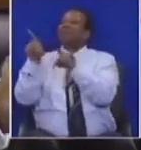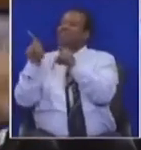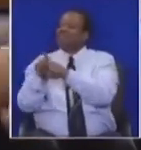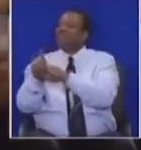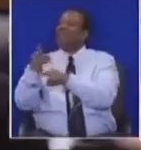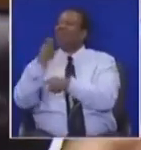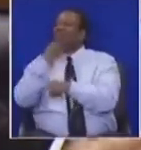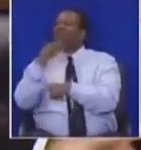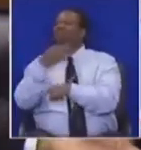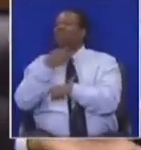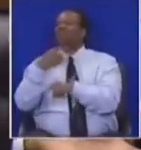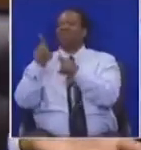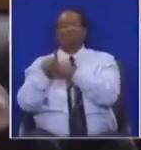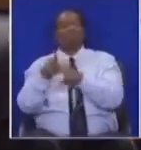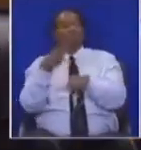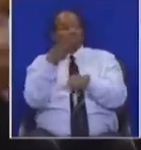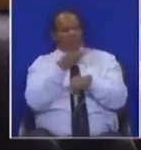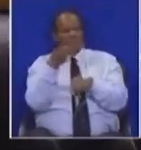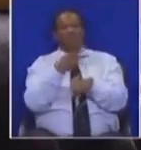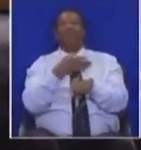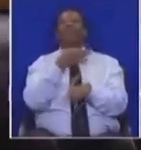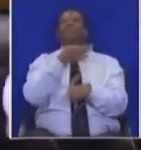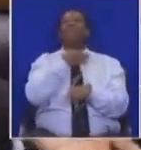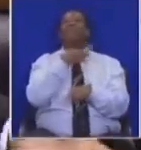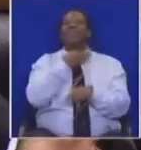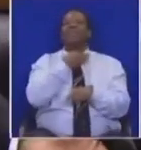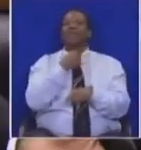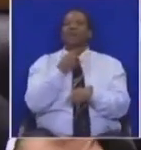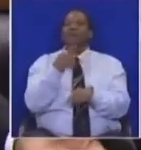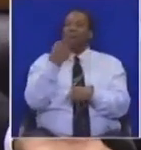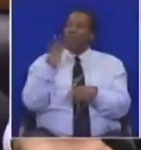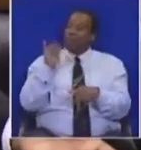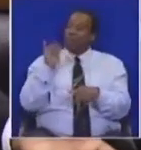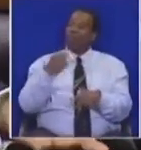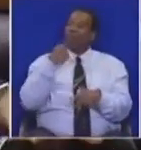it. We speak English, unless you want me to say it in Zulu.